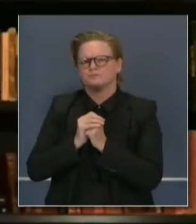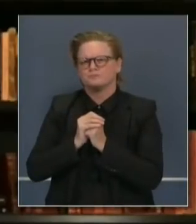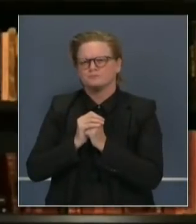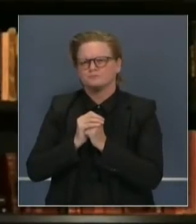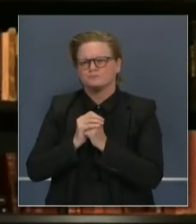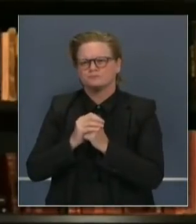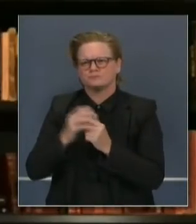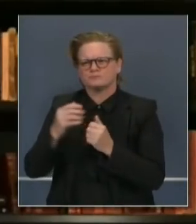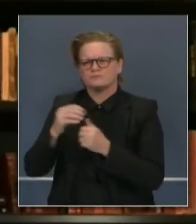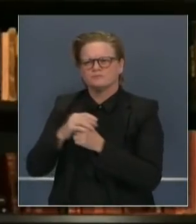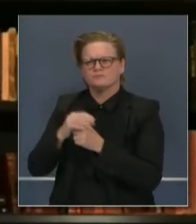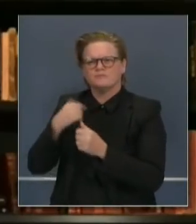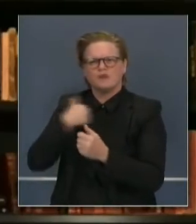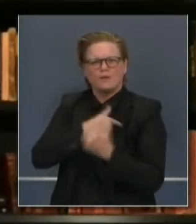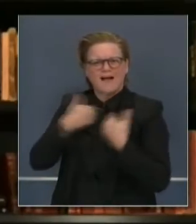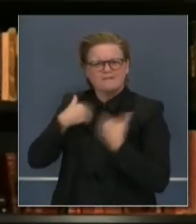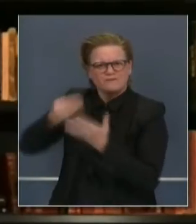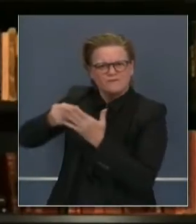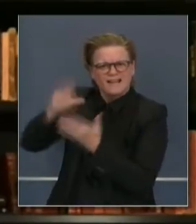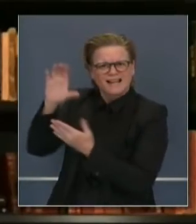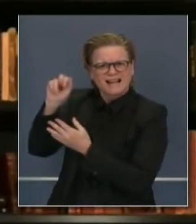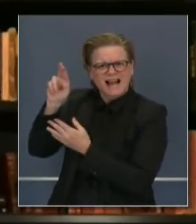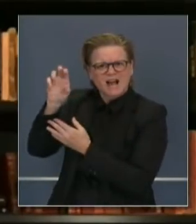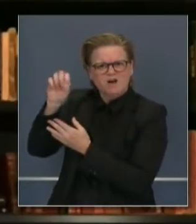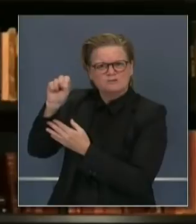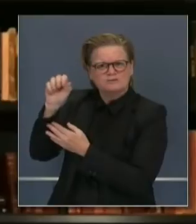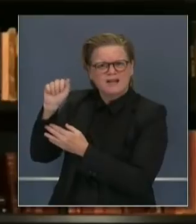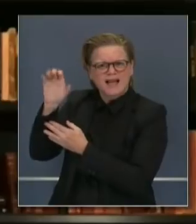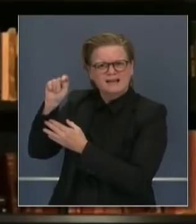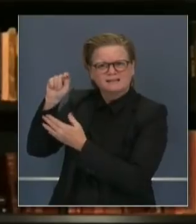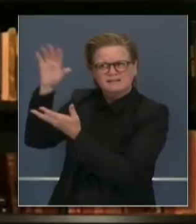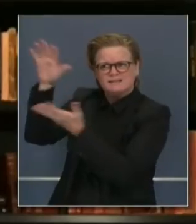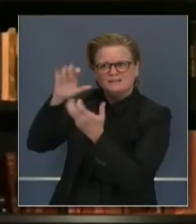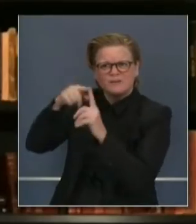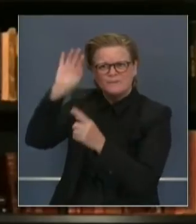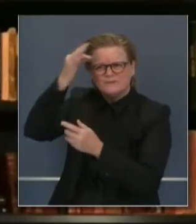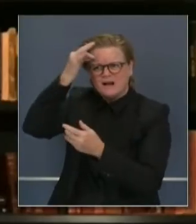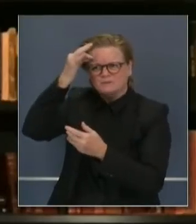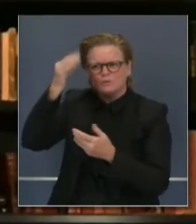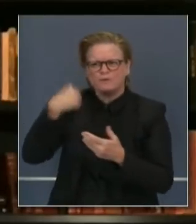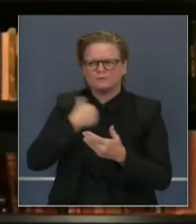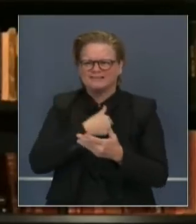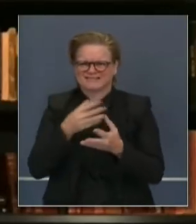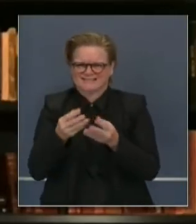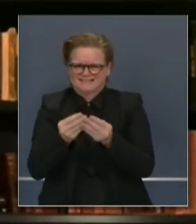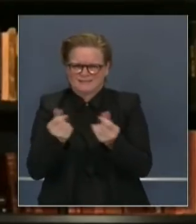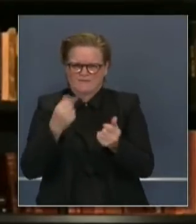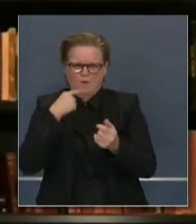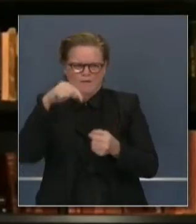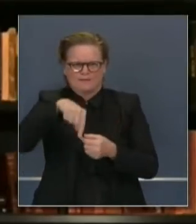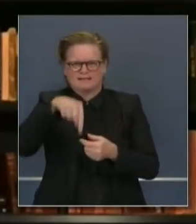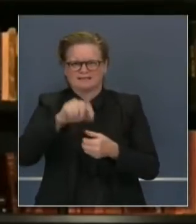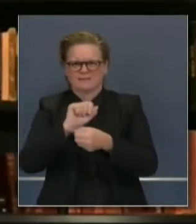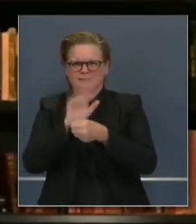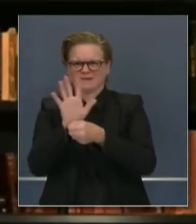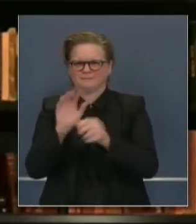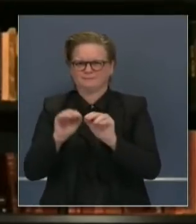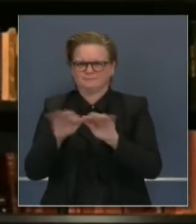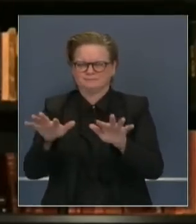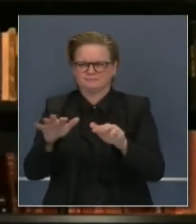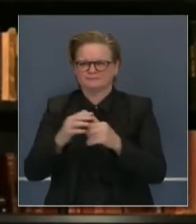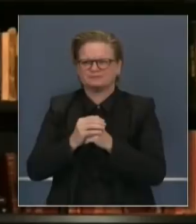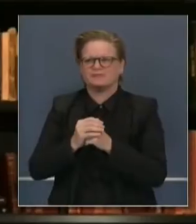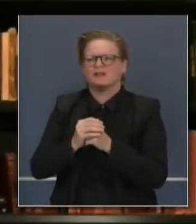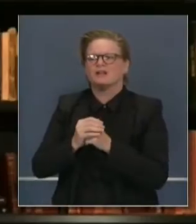Act dollars. We have dollars that were set aside specifically to address this pandemic. And we made the point, if you're